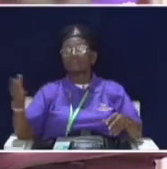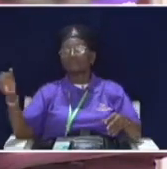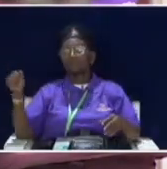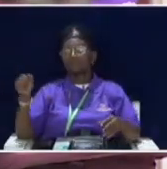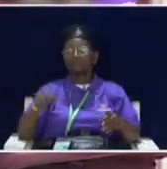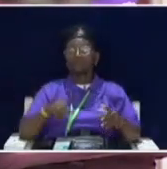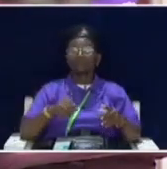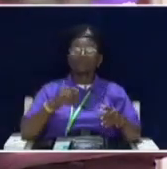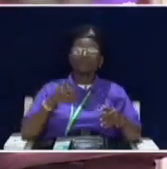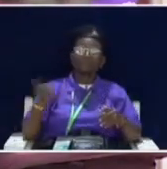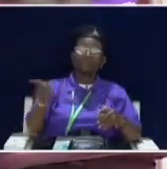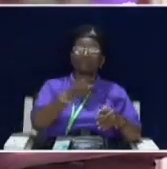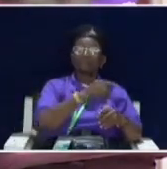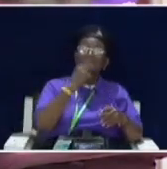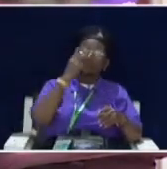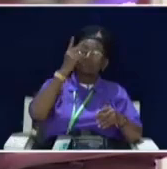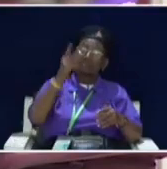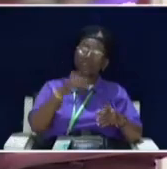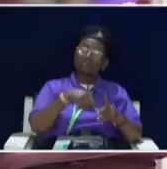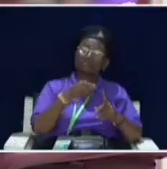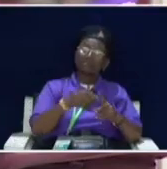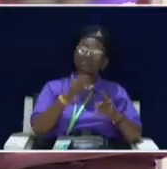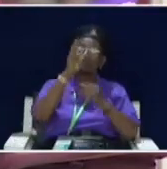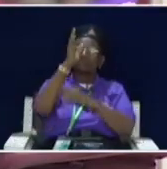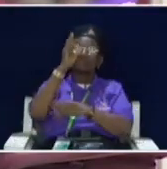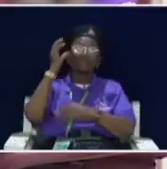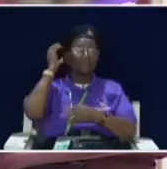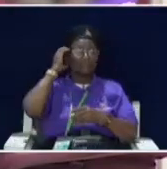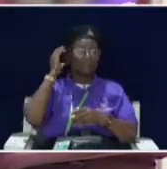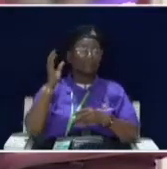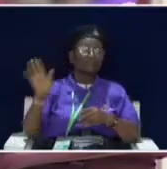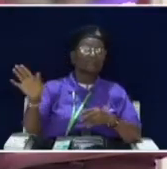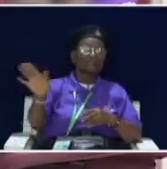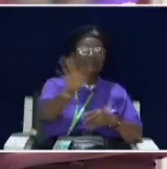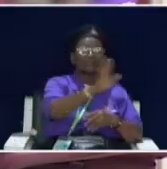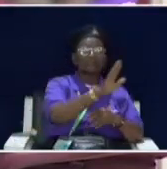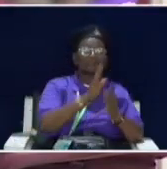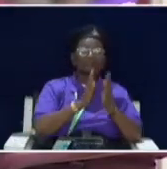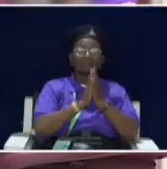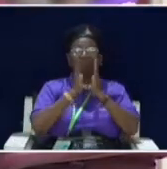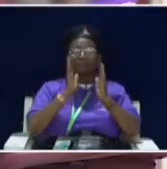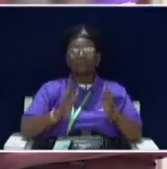God hears your prayer, nigba ti Olorun ba gbo adura re,